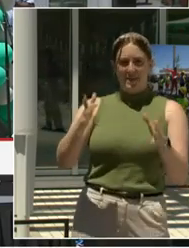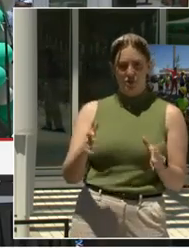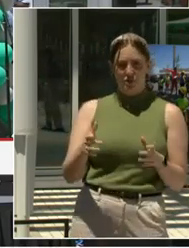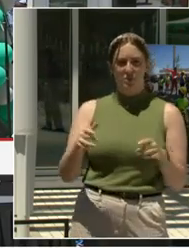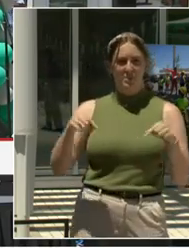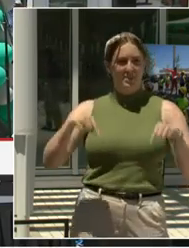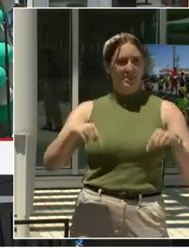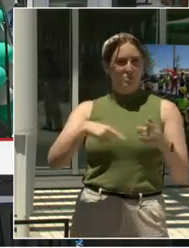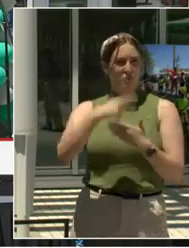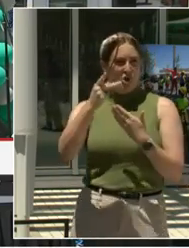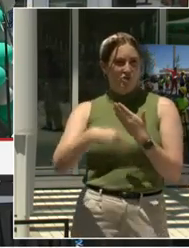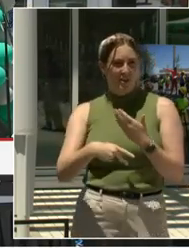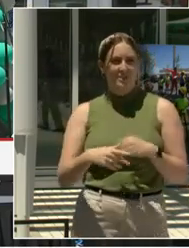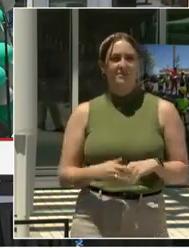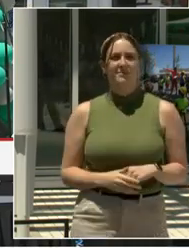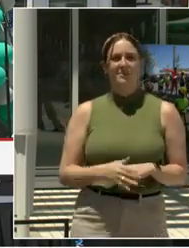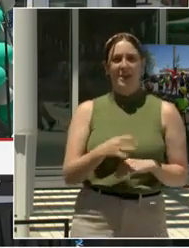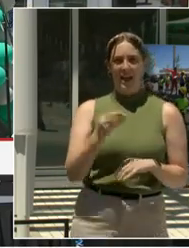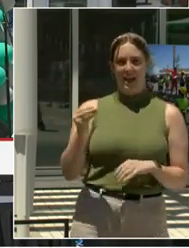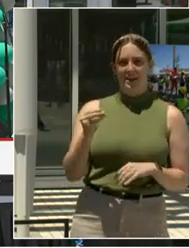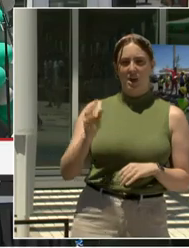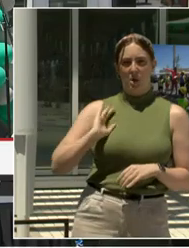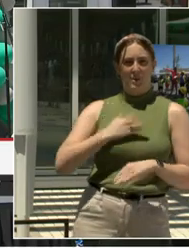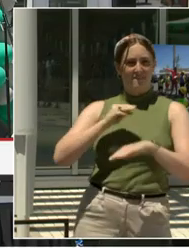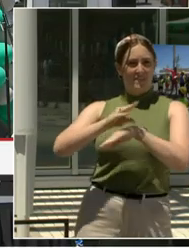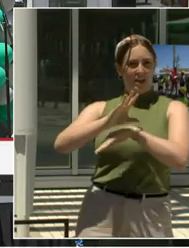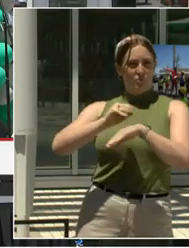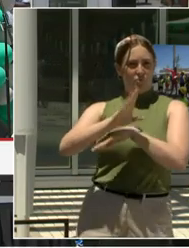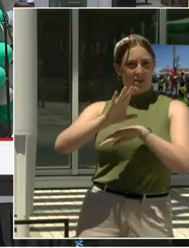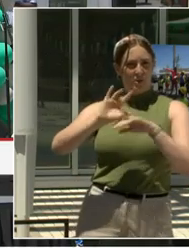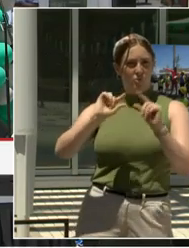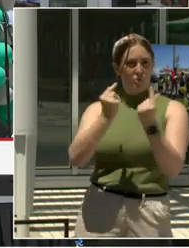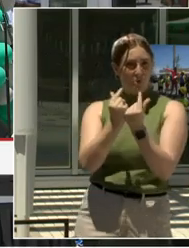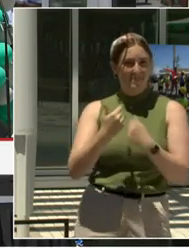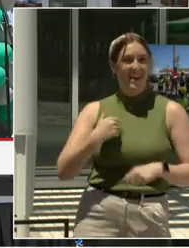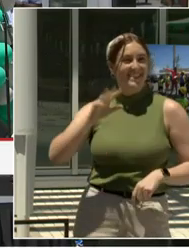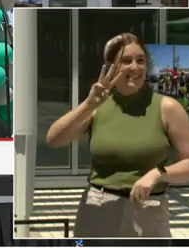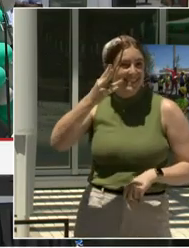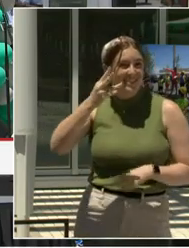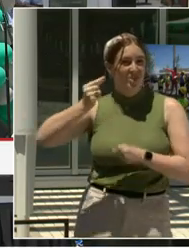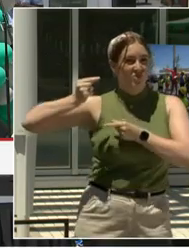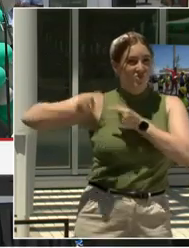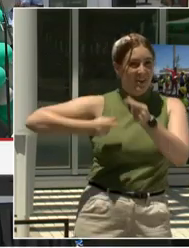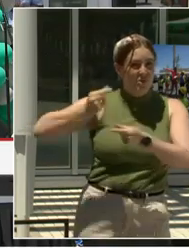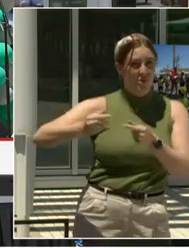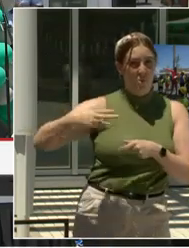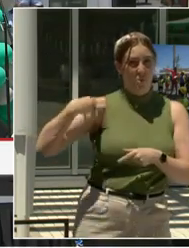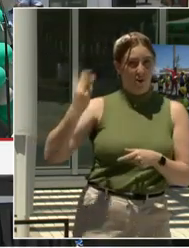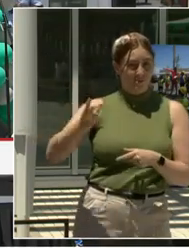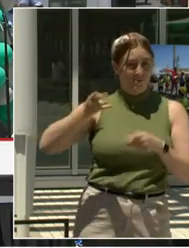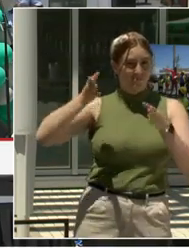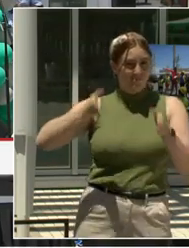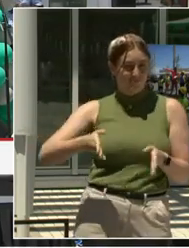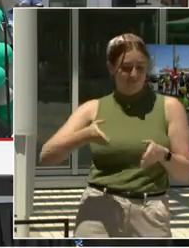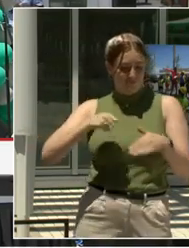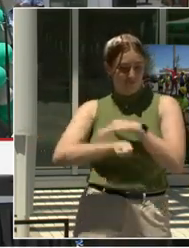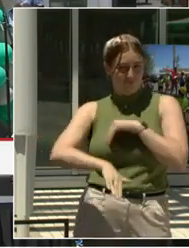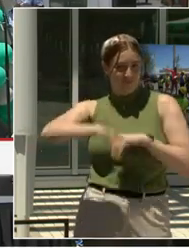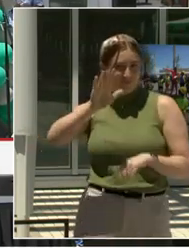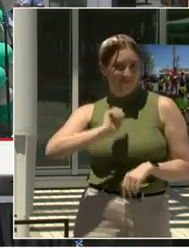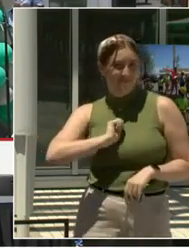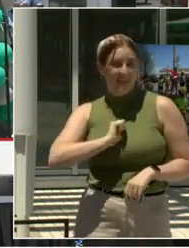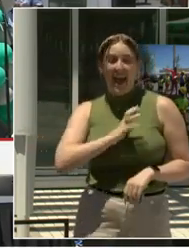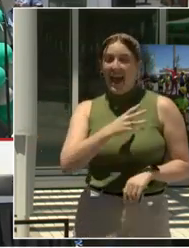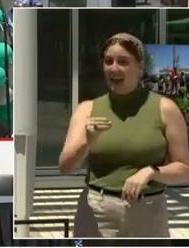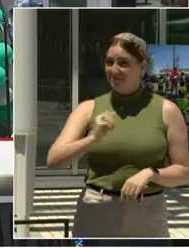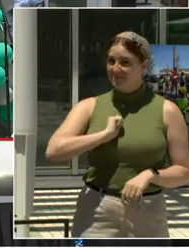Group, a neighbor, a sixth-generation Washingtonian, and most importantly, a